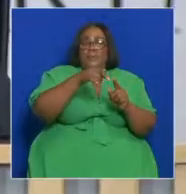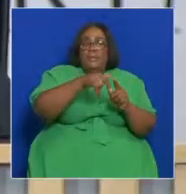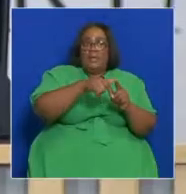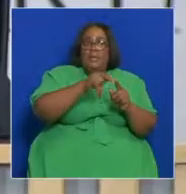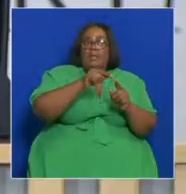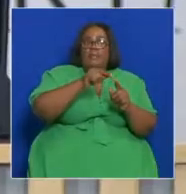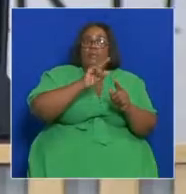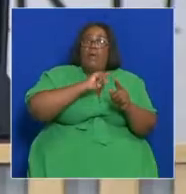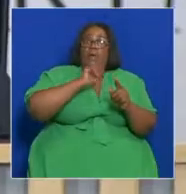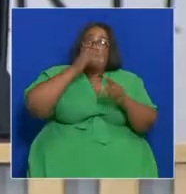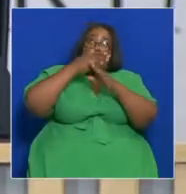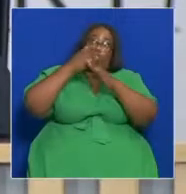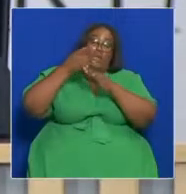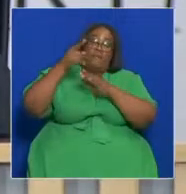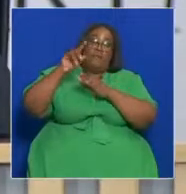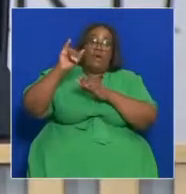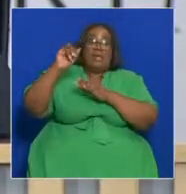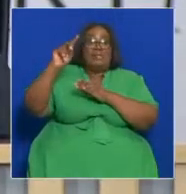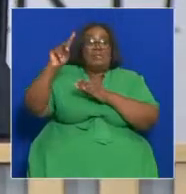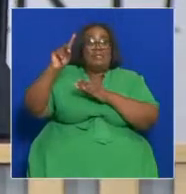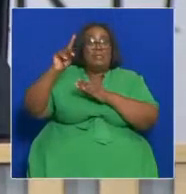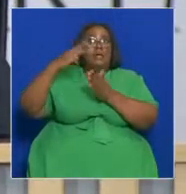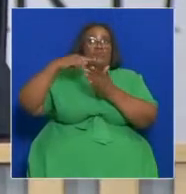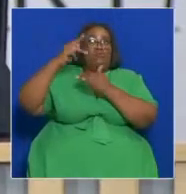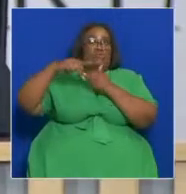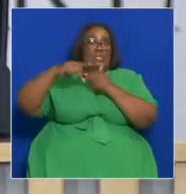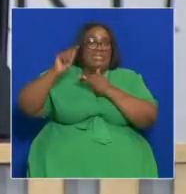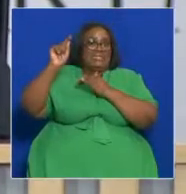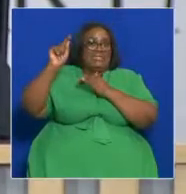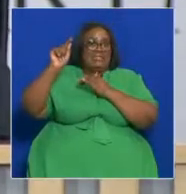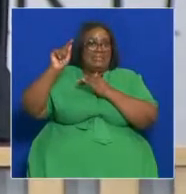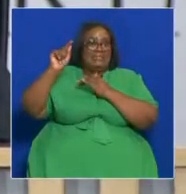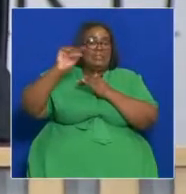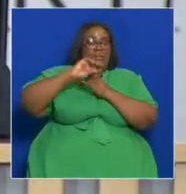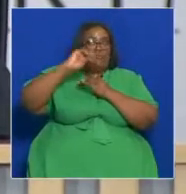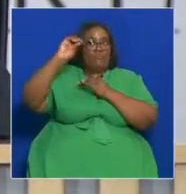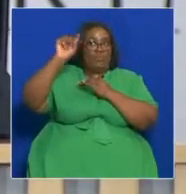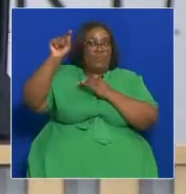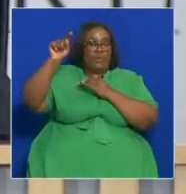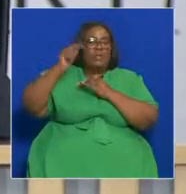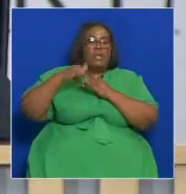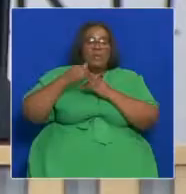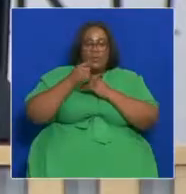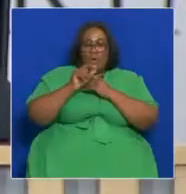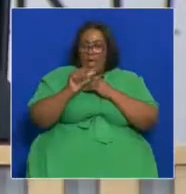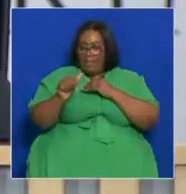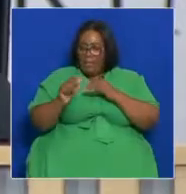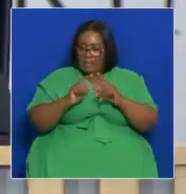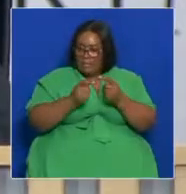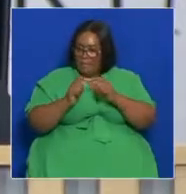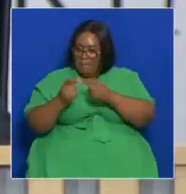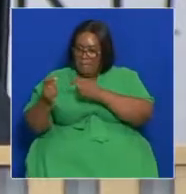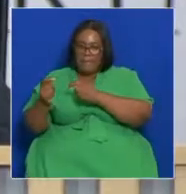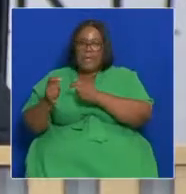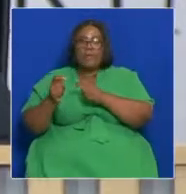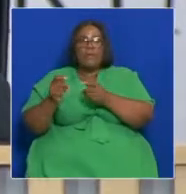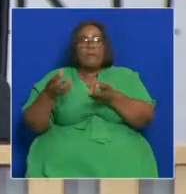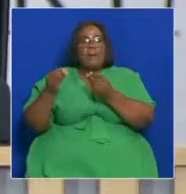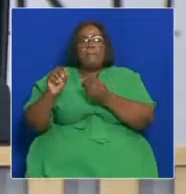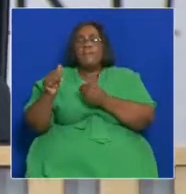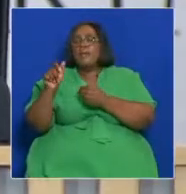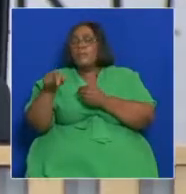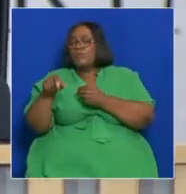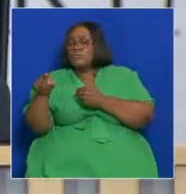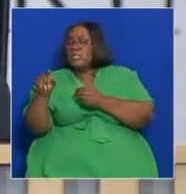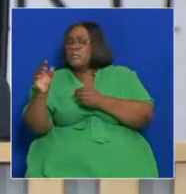ID project, then we would find another resource somewhere to deal with